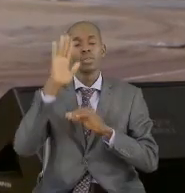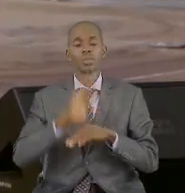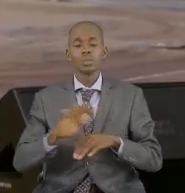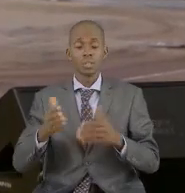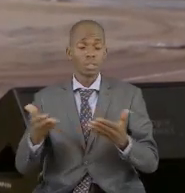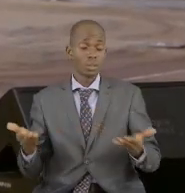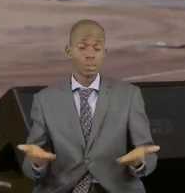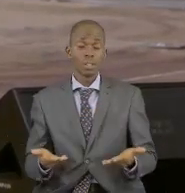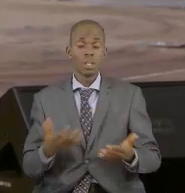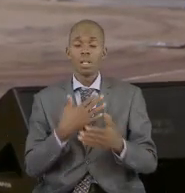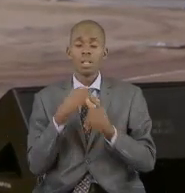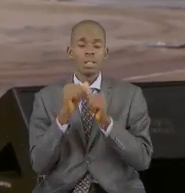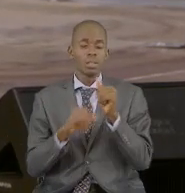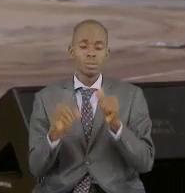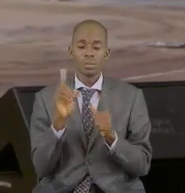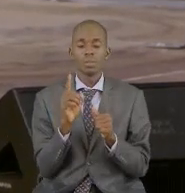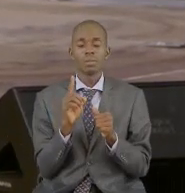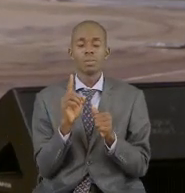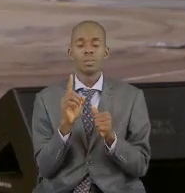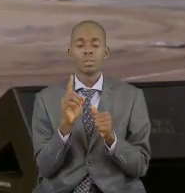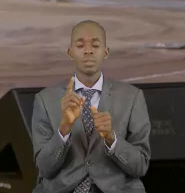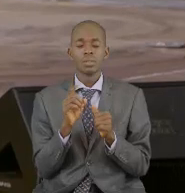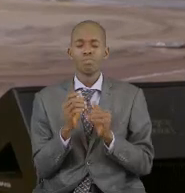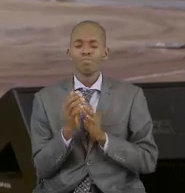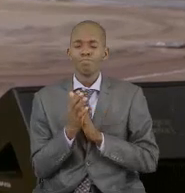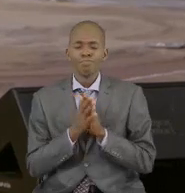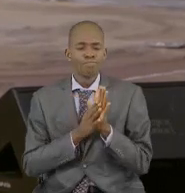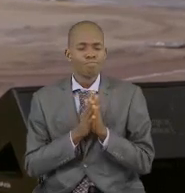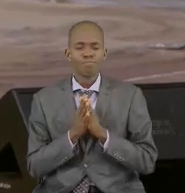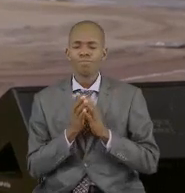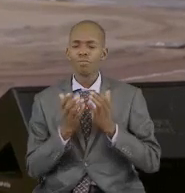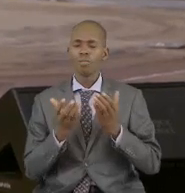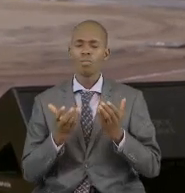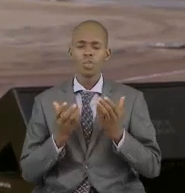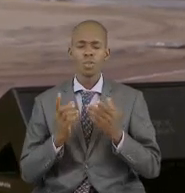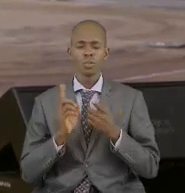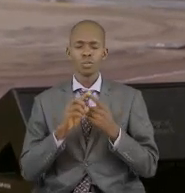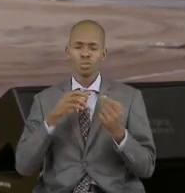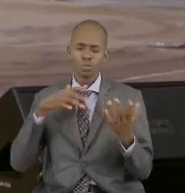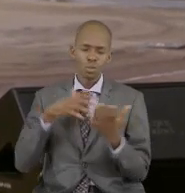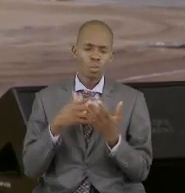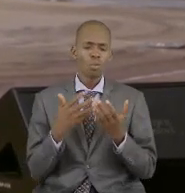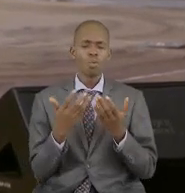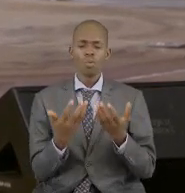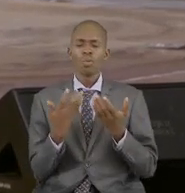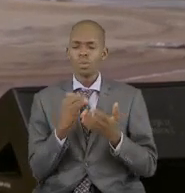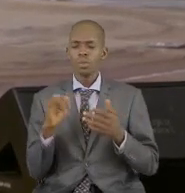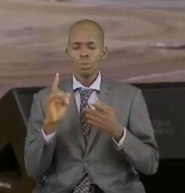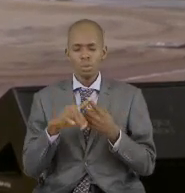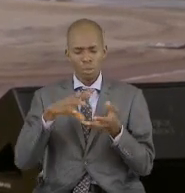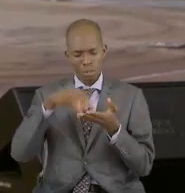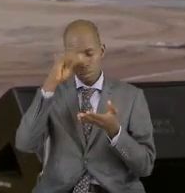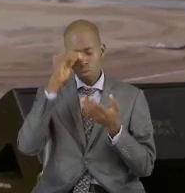and everywhere, eager to study, eager to learn, eager to